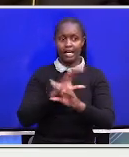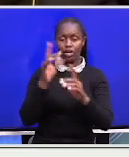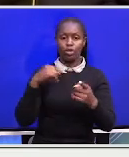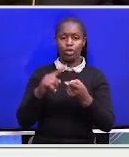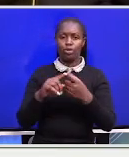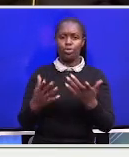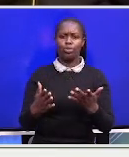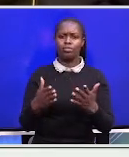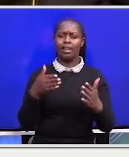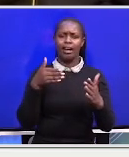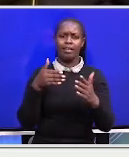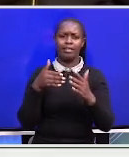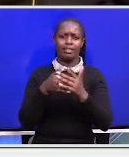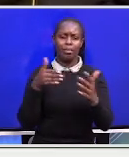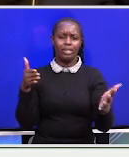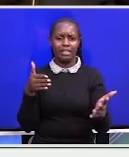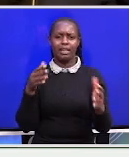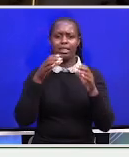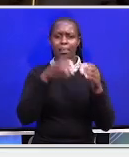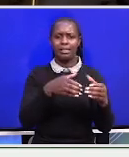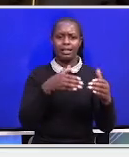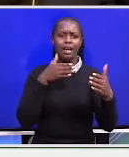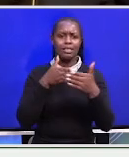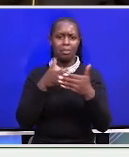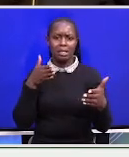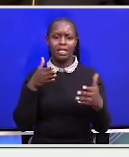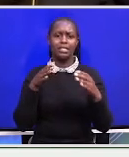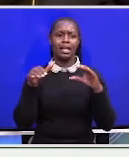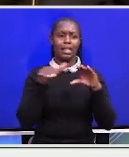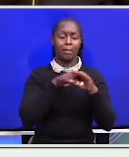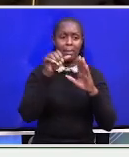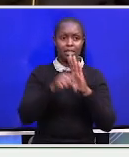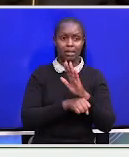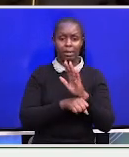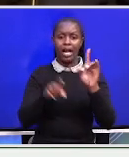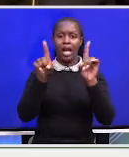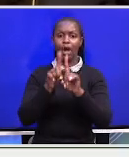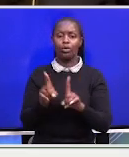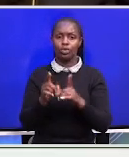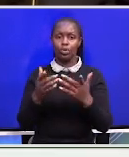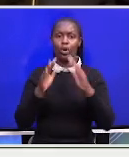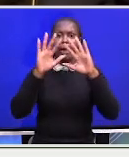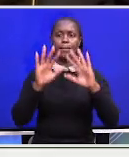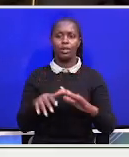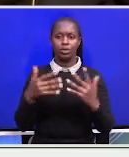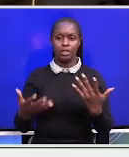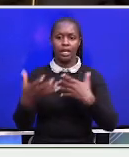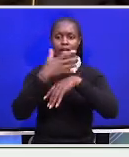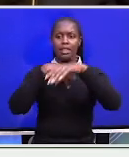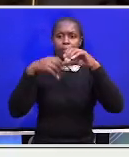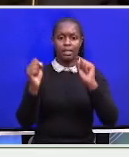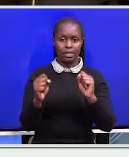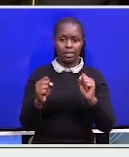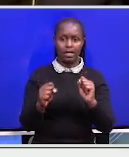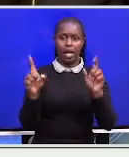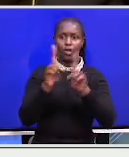the party, to sabotage the leadership, to sabotage the membership, and to sabotage, most importantly, the president, the state, and